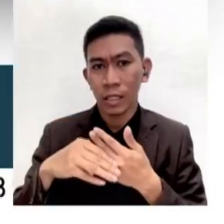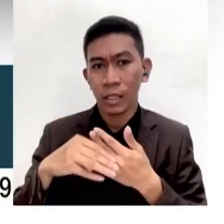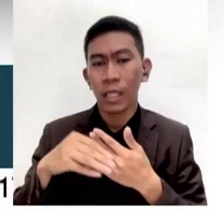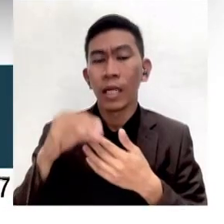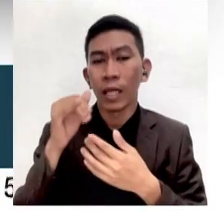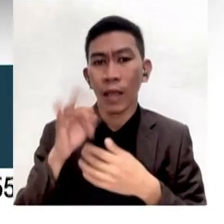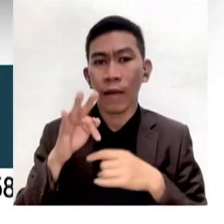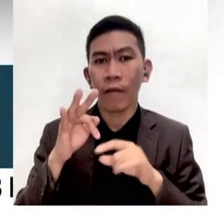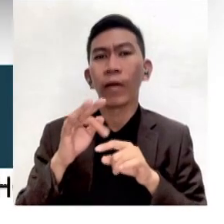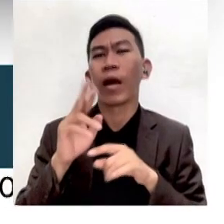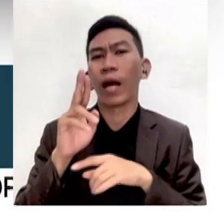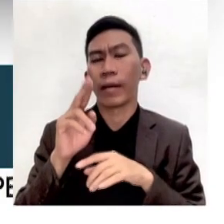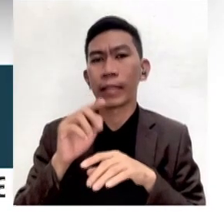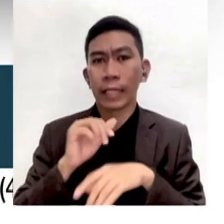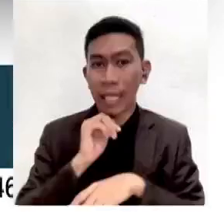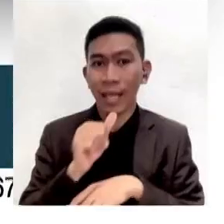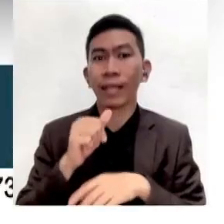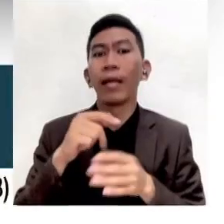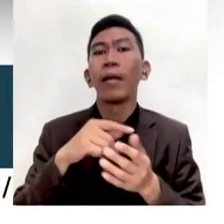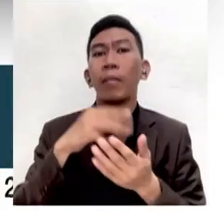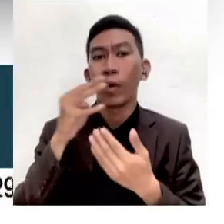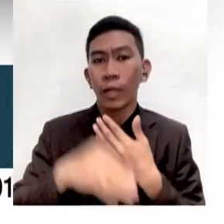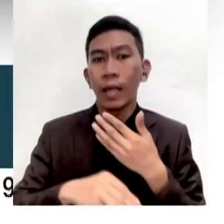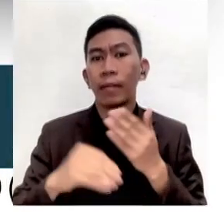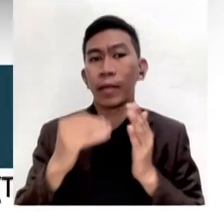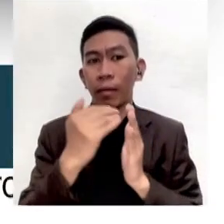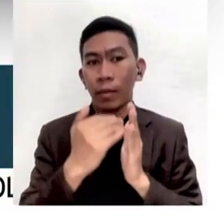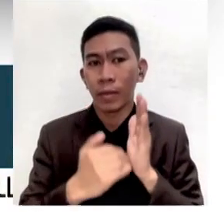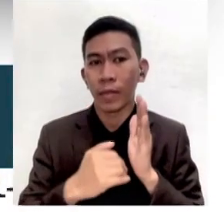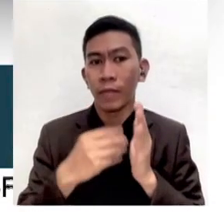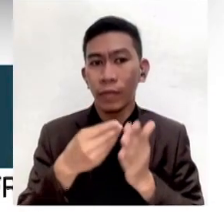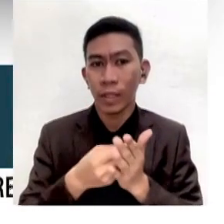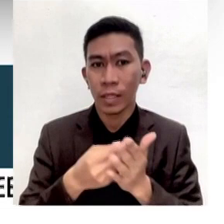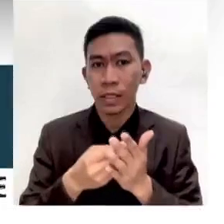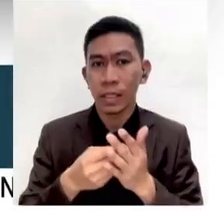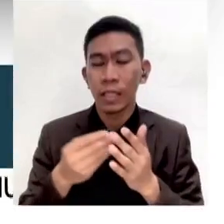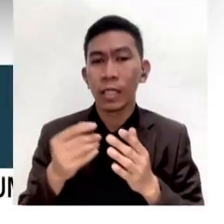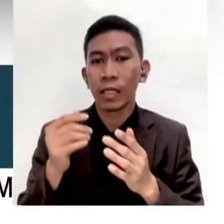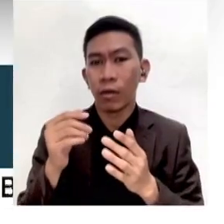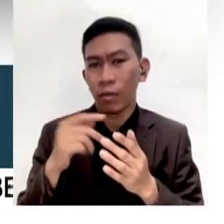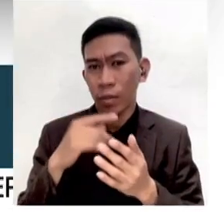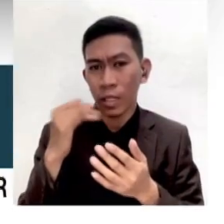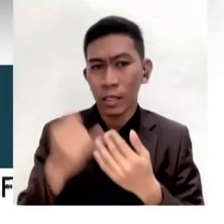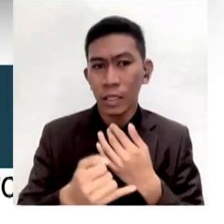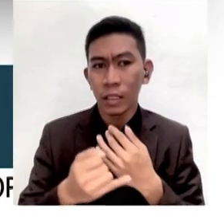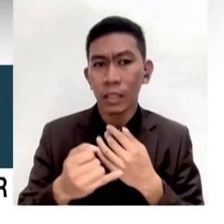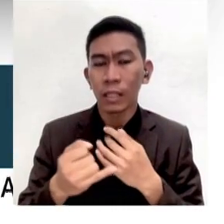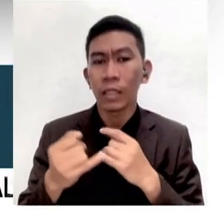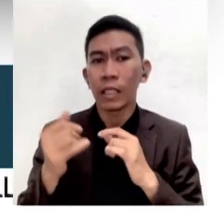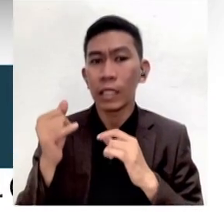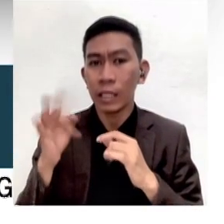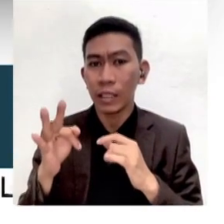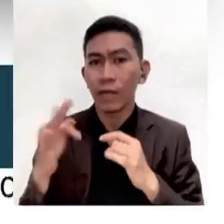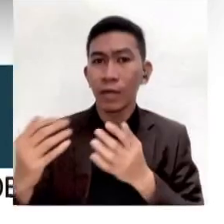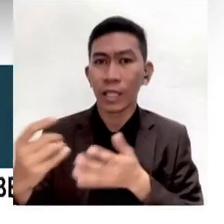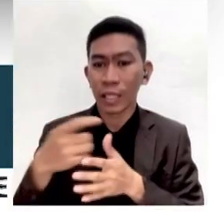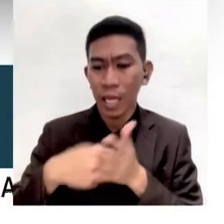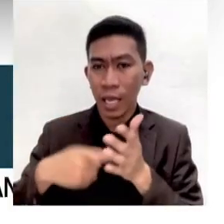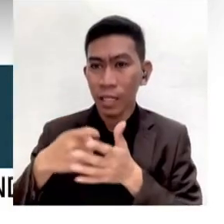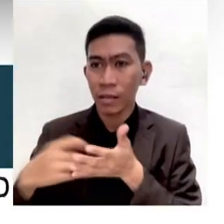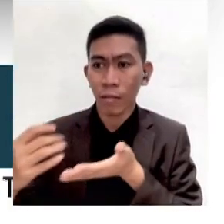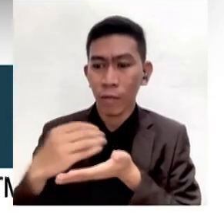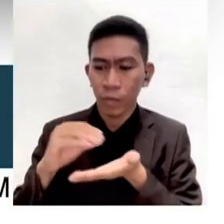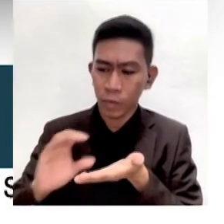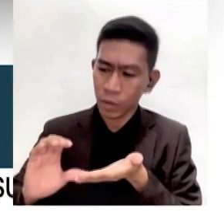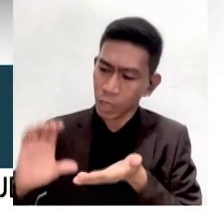kung ang revenues, ang taxes natin na nakukolekta ay lampas, ay mahigit doon sa